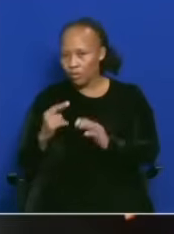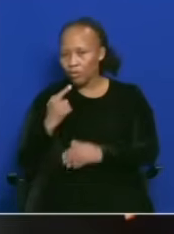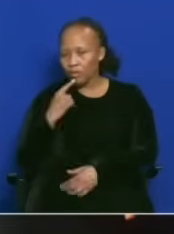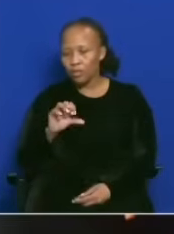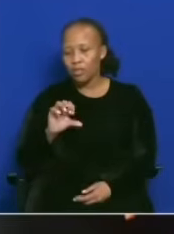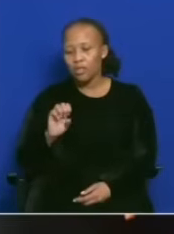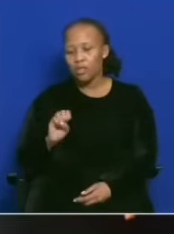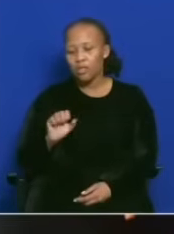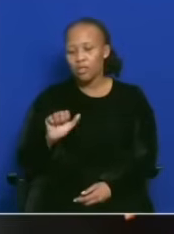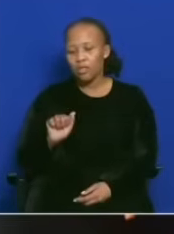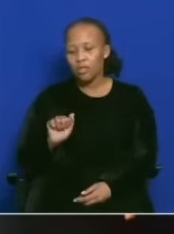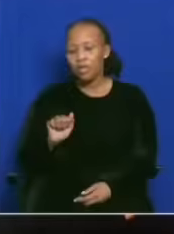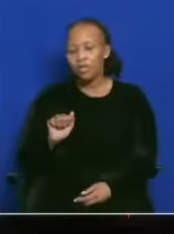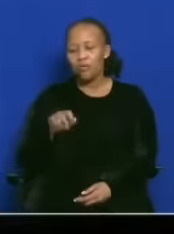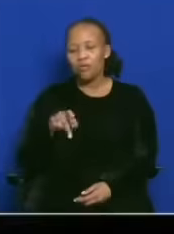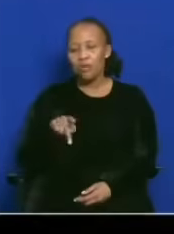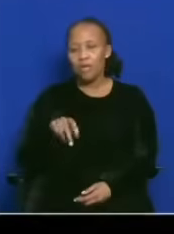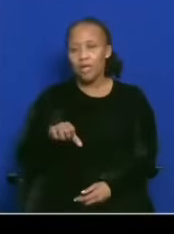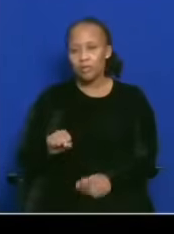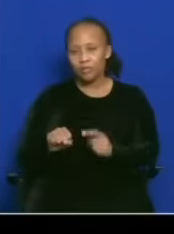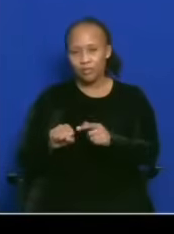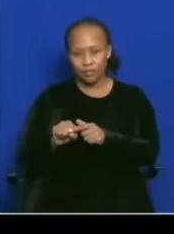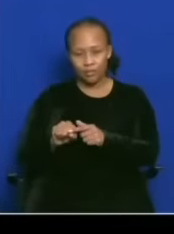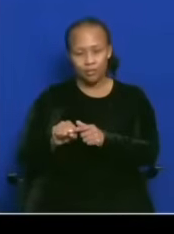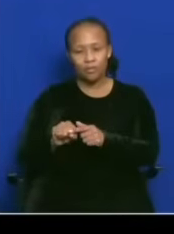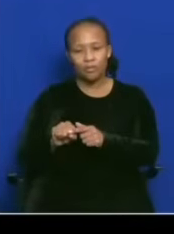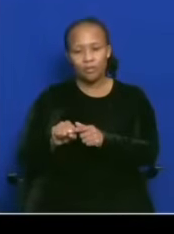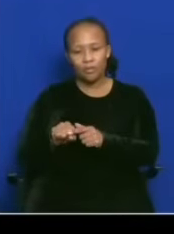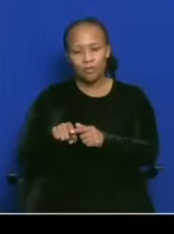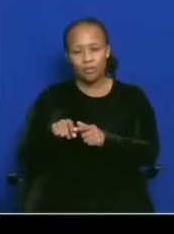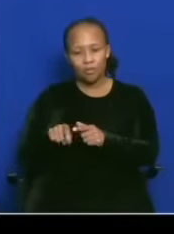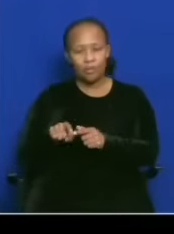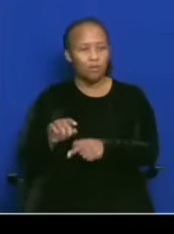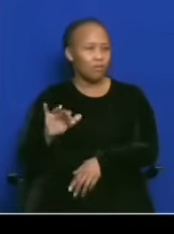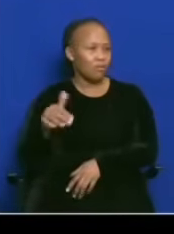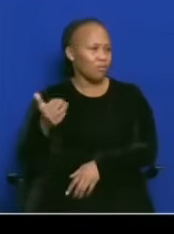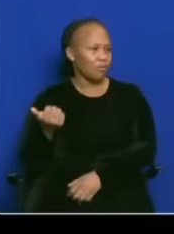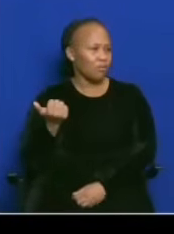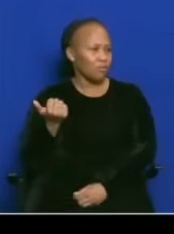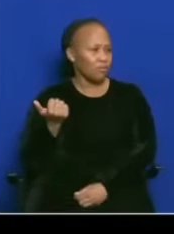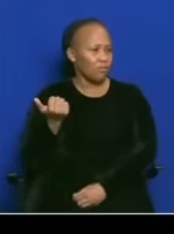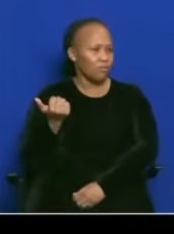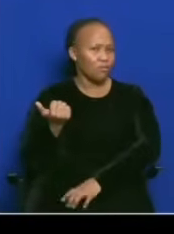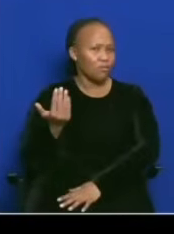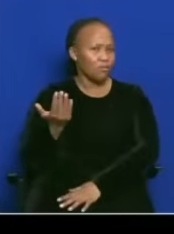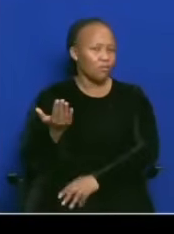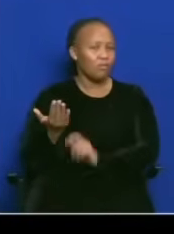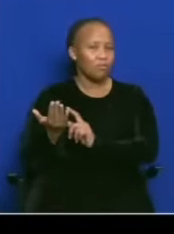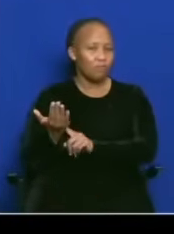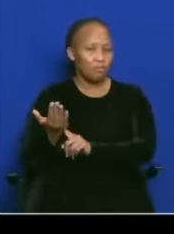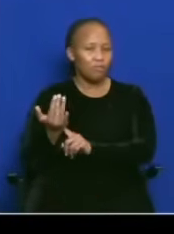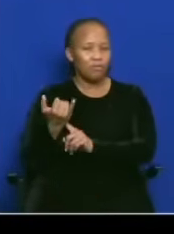specific SAPS garage, will submit a written or electronic order to the contractor, etc.